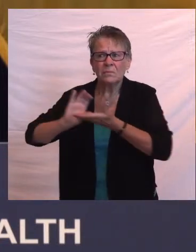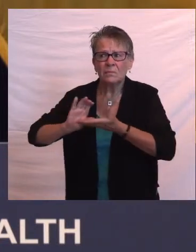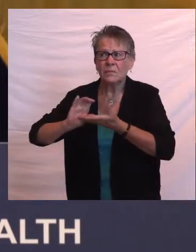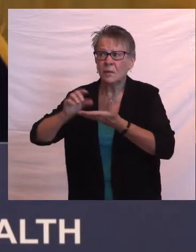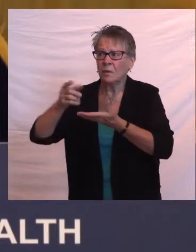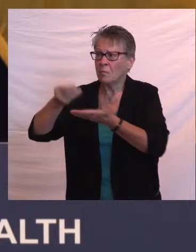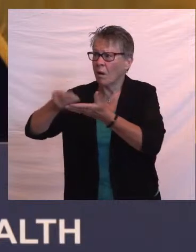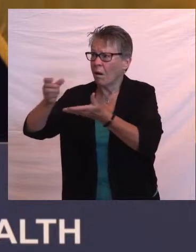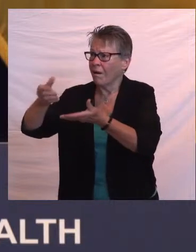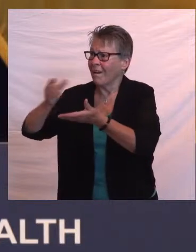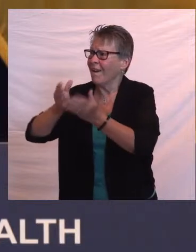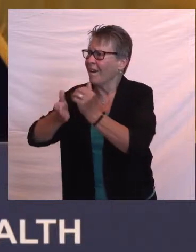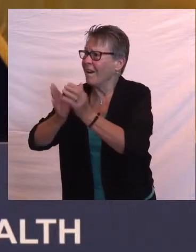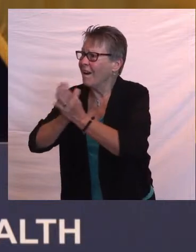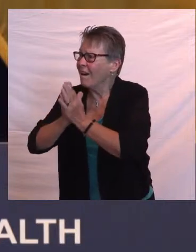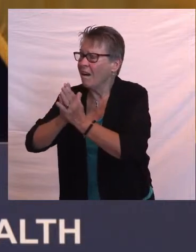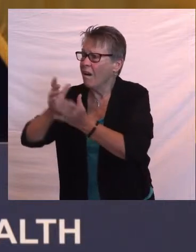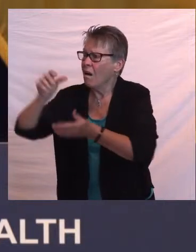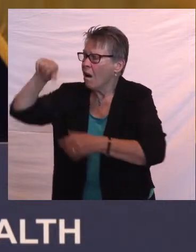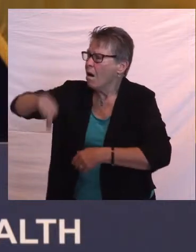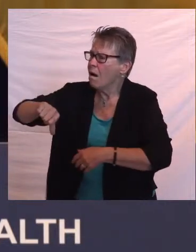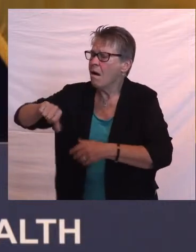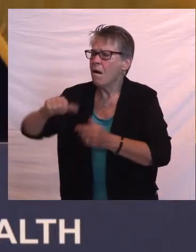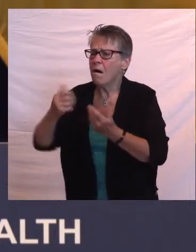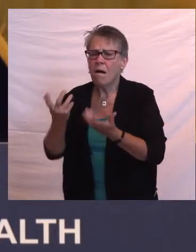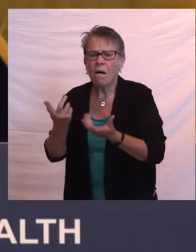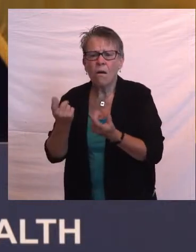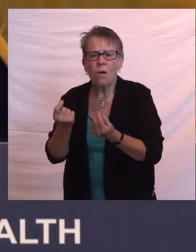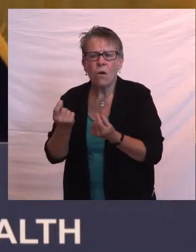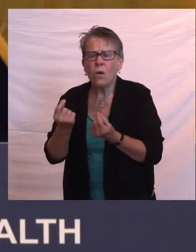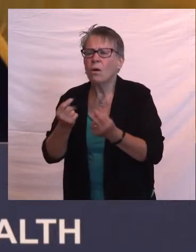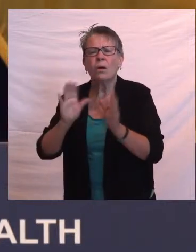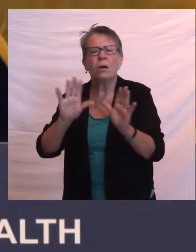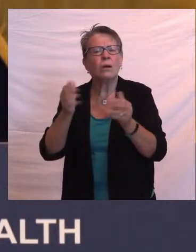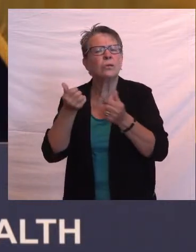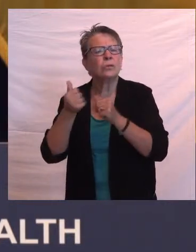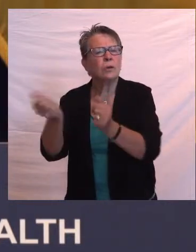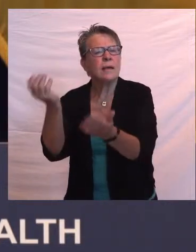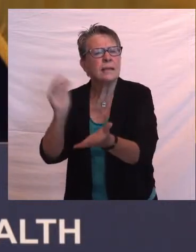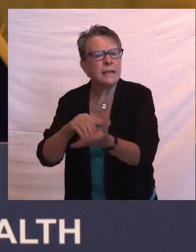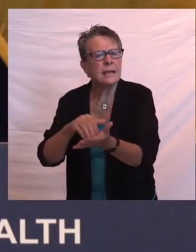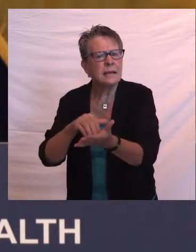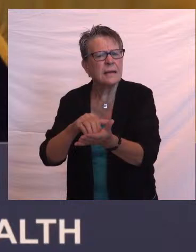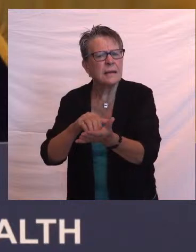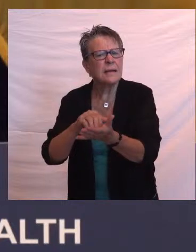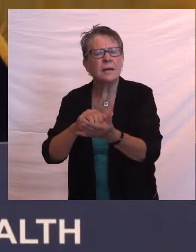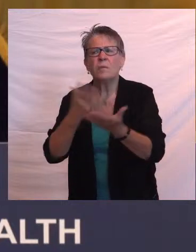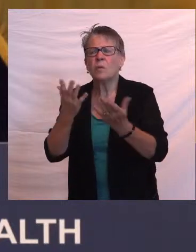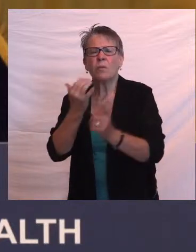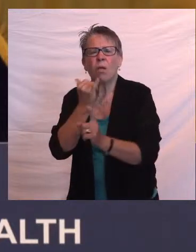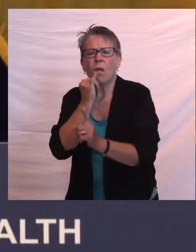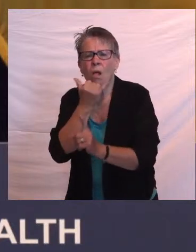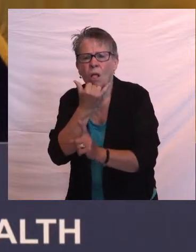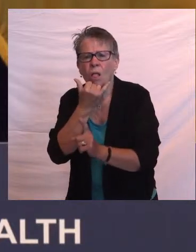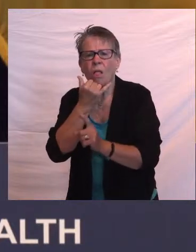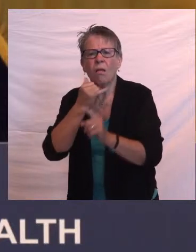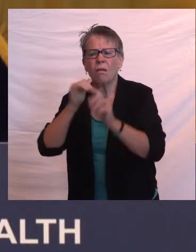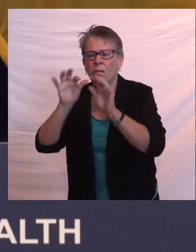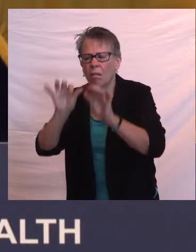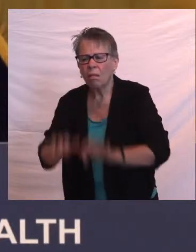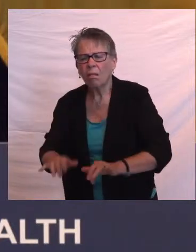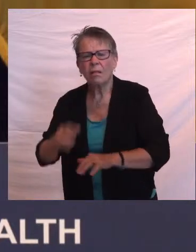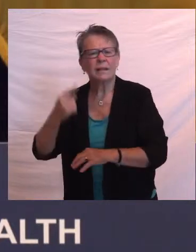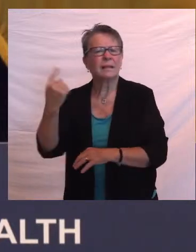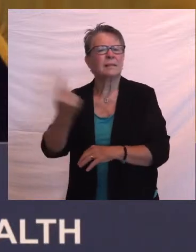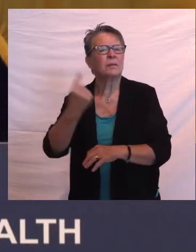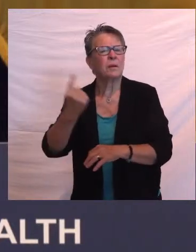your application. It may have been just one data point that you may have left off or filled in the wrong field by accident. Don't